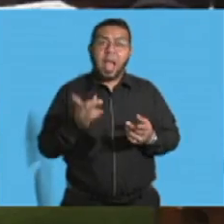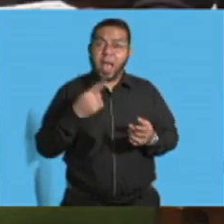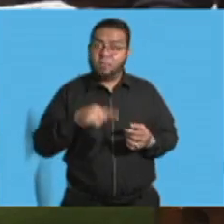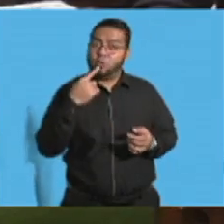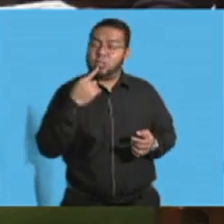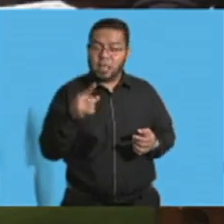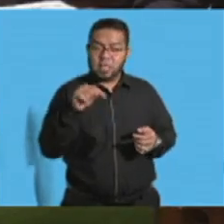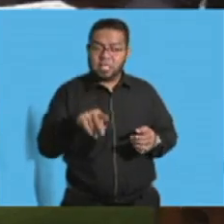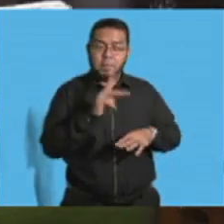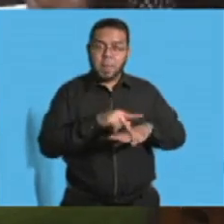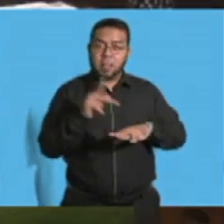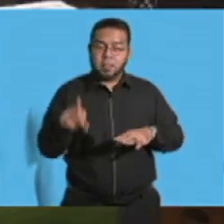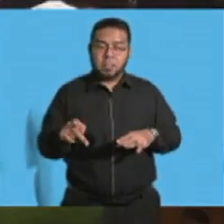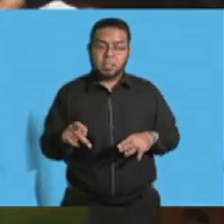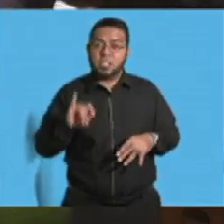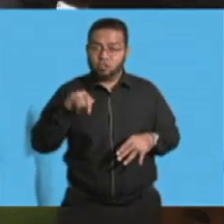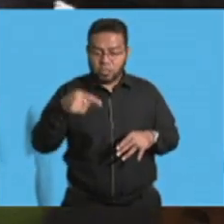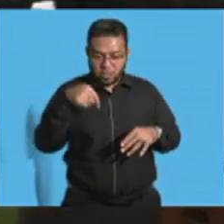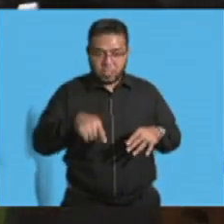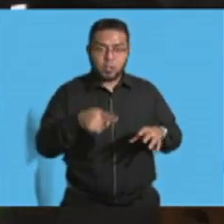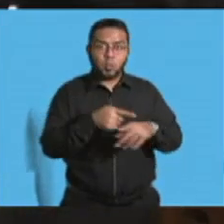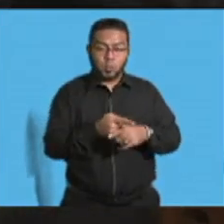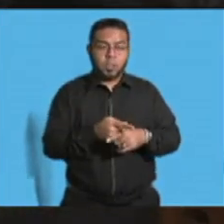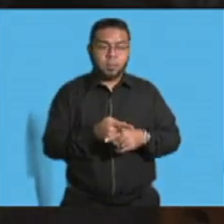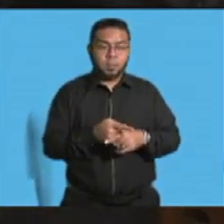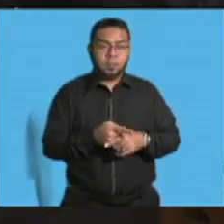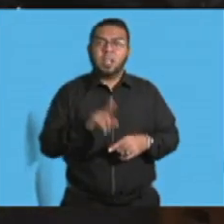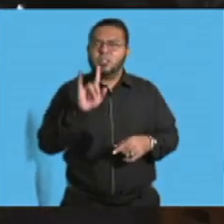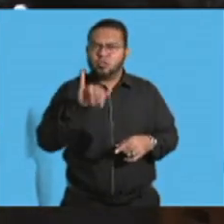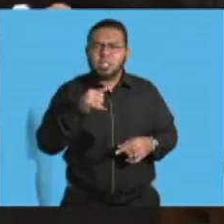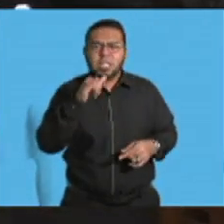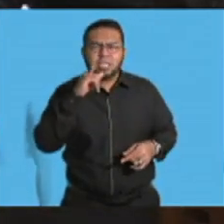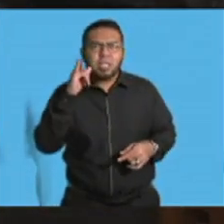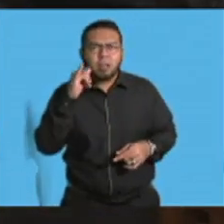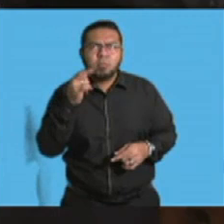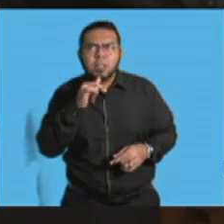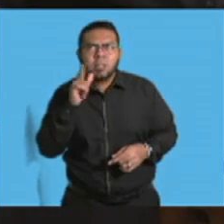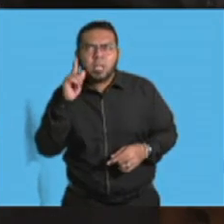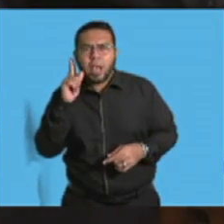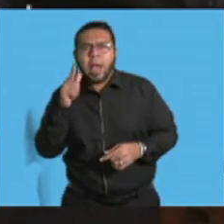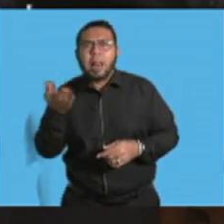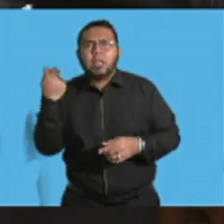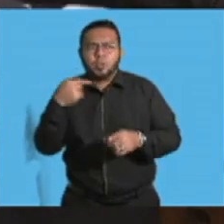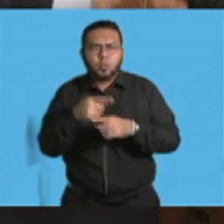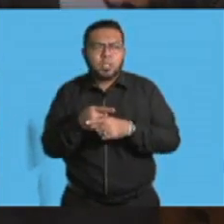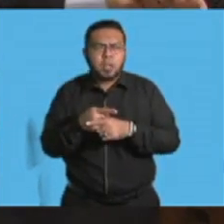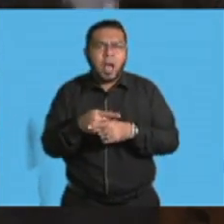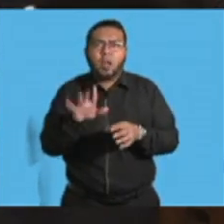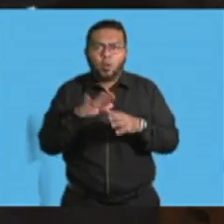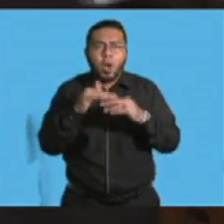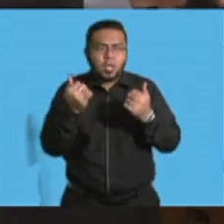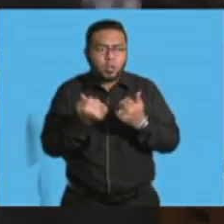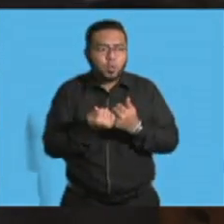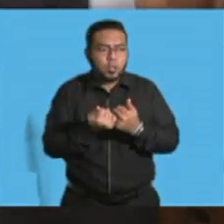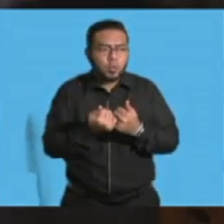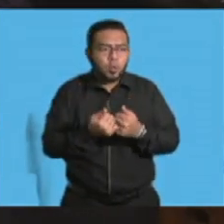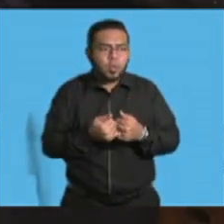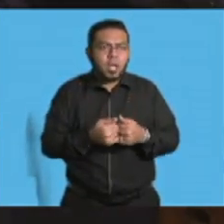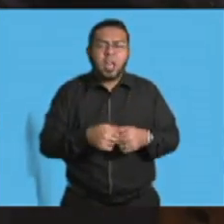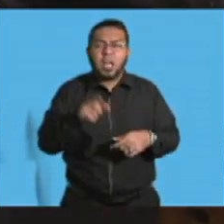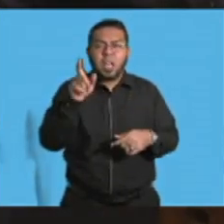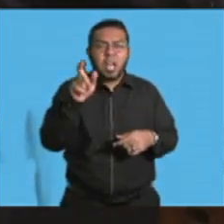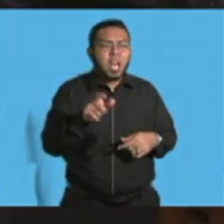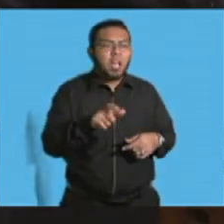this in Parliament. Just this week, while sitting, just yesterday, and last week also, I had to agree to the termination of a teacher